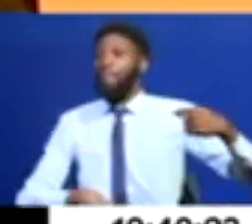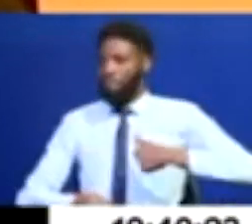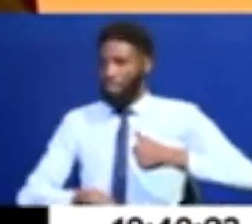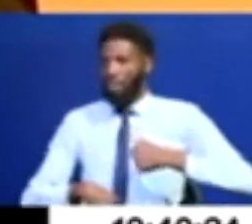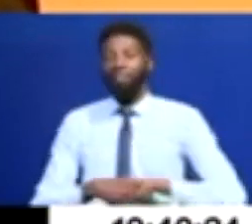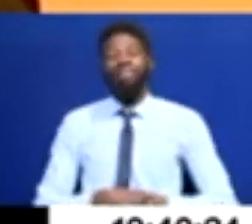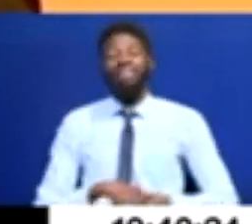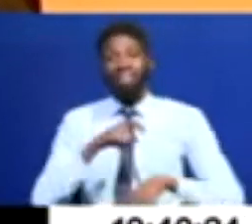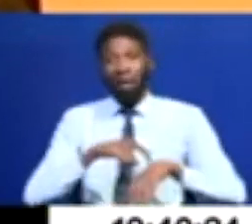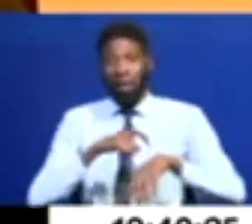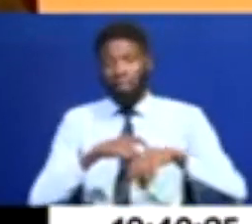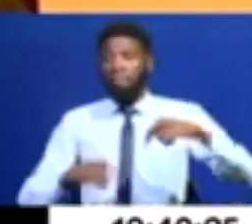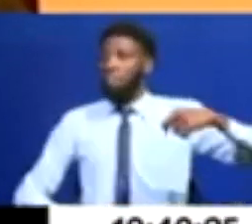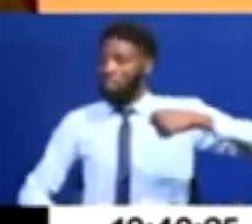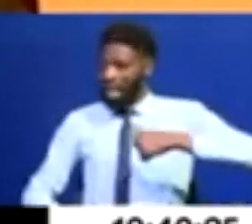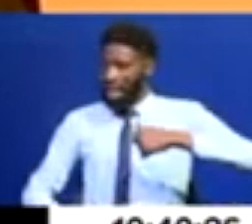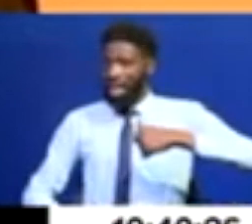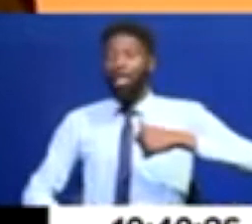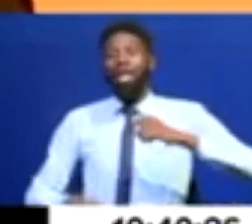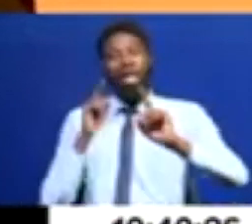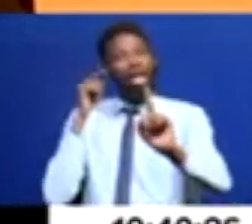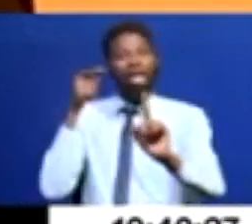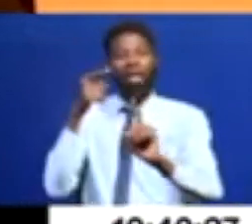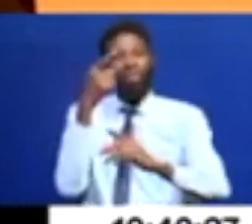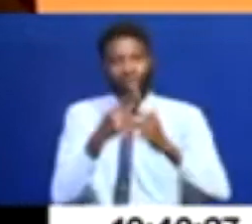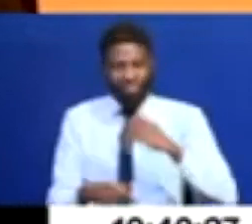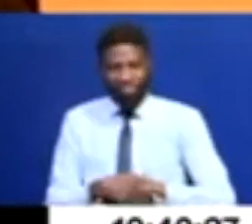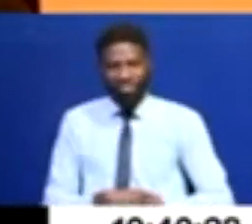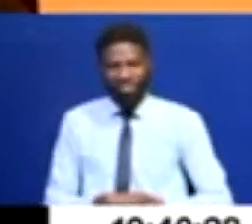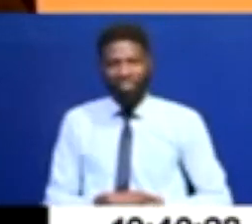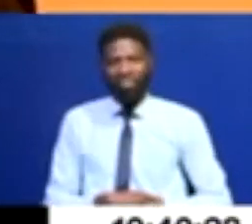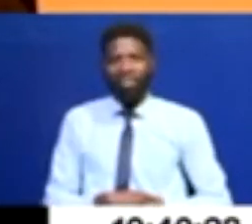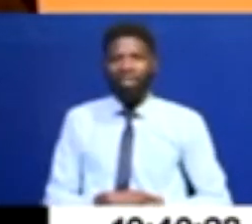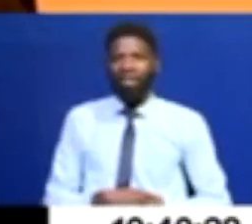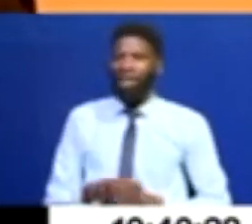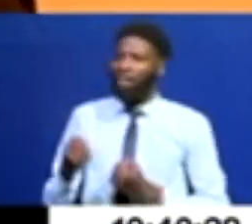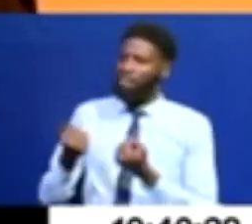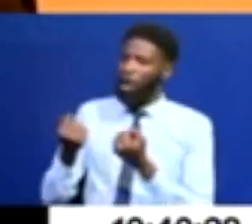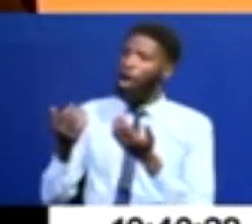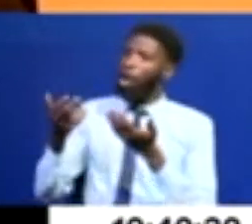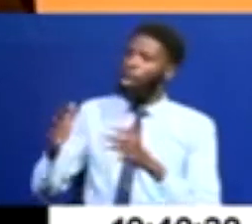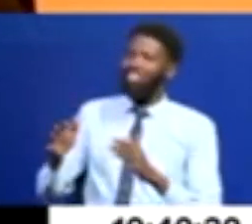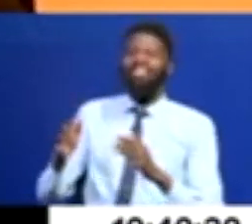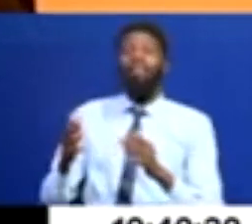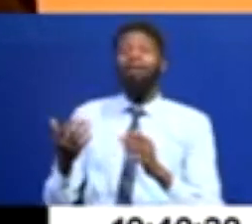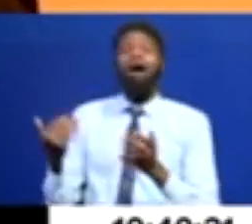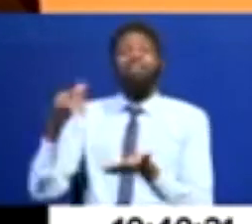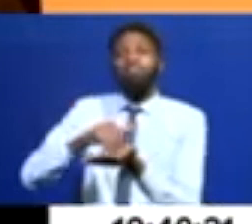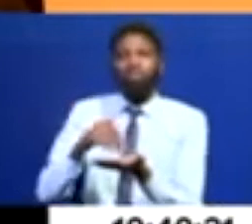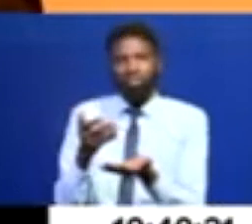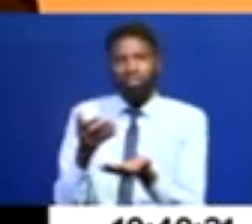you receive that money, is the objective is to take you back to to where you are. If possible, you can be able to buy the same